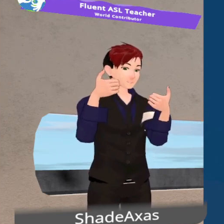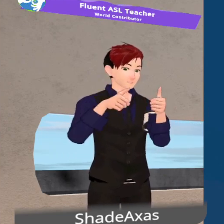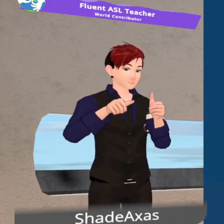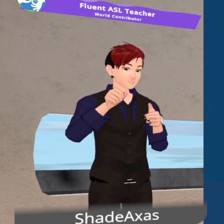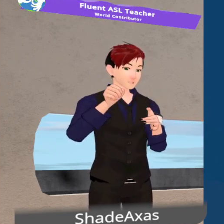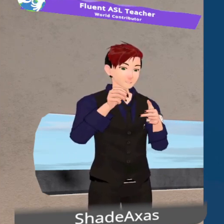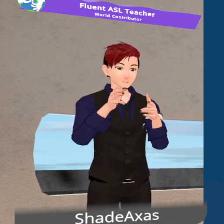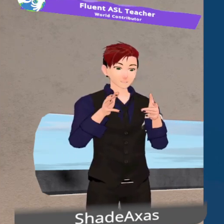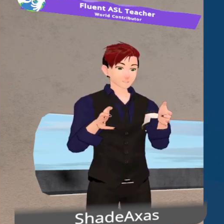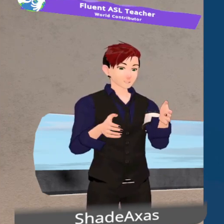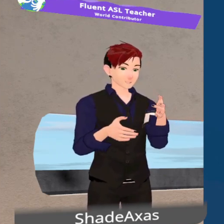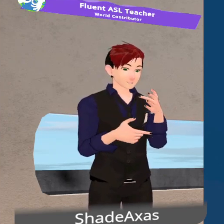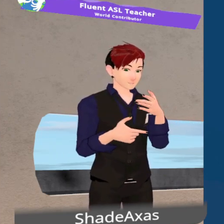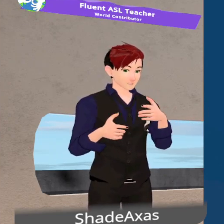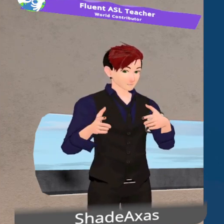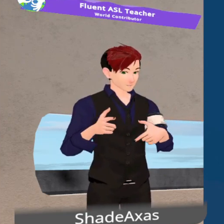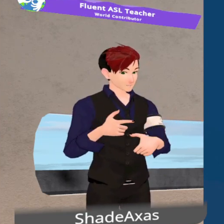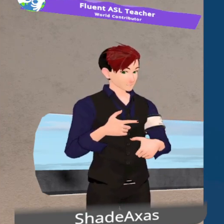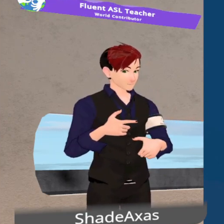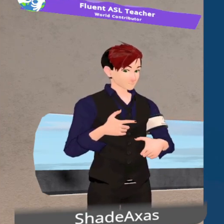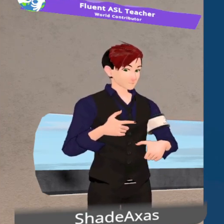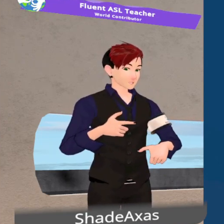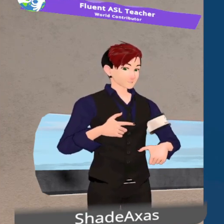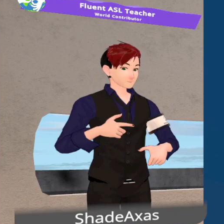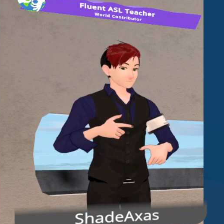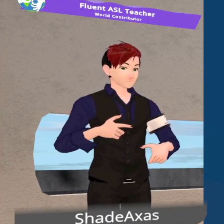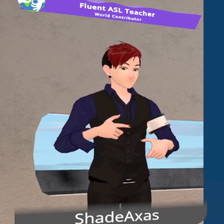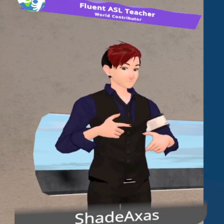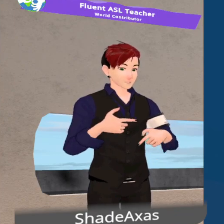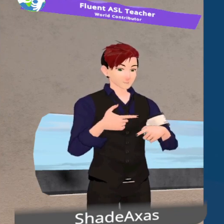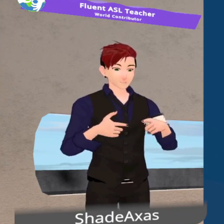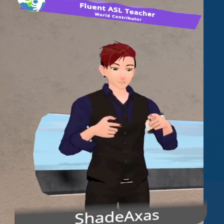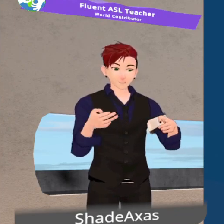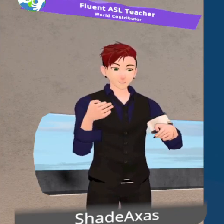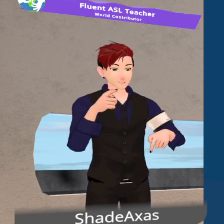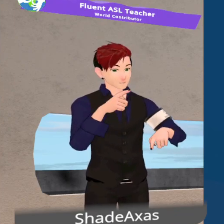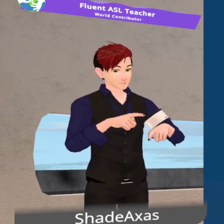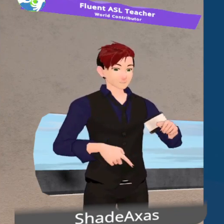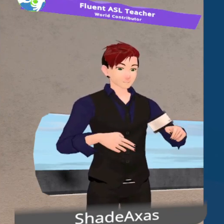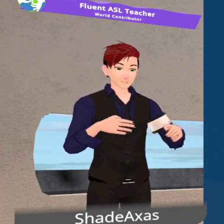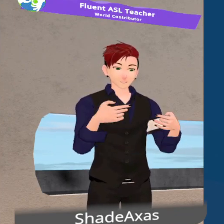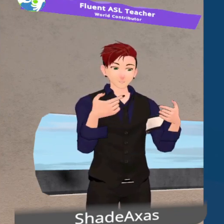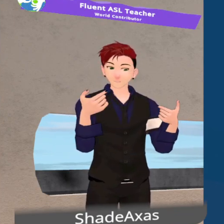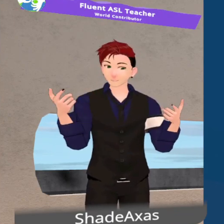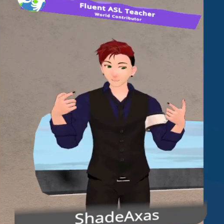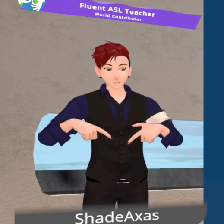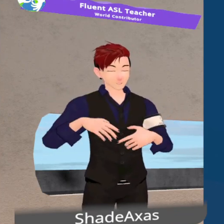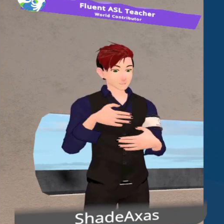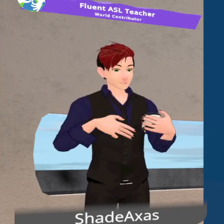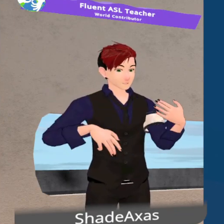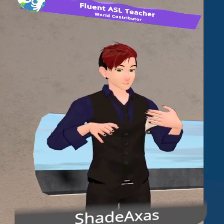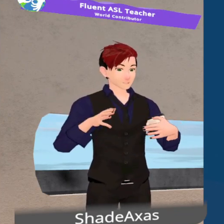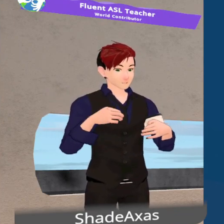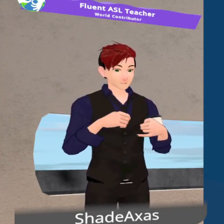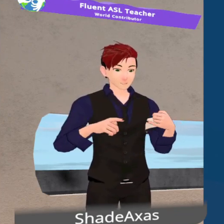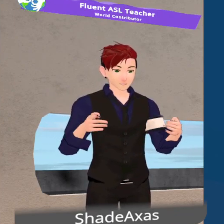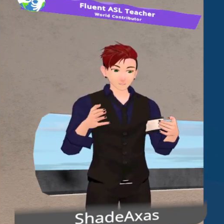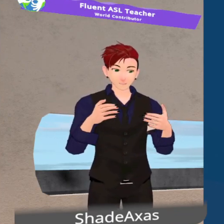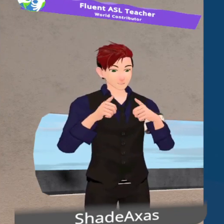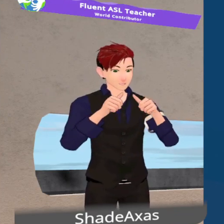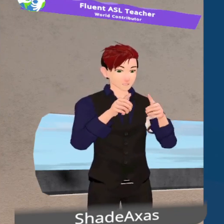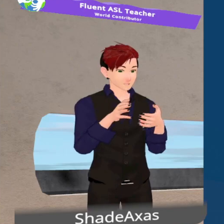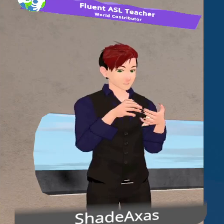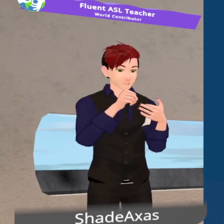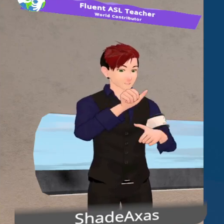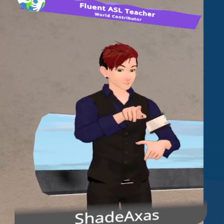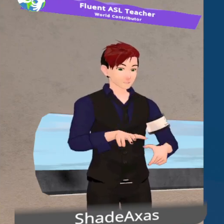just suggesting try and learn your country's sign language first. But if you can't and you still want to interact with everybody here,